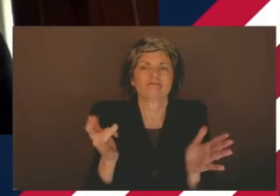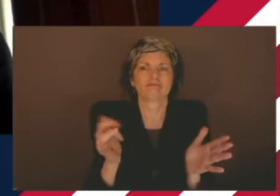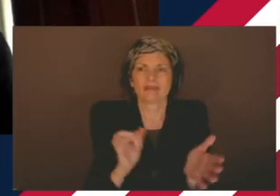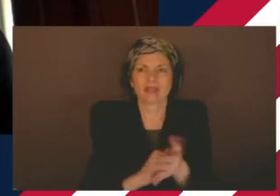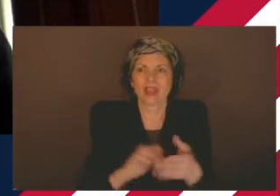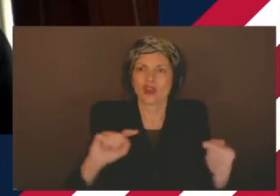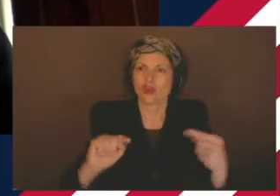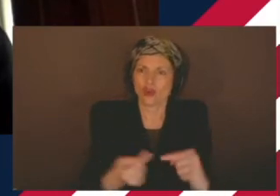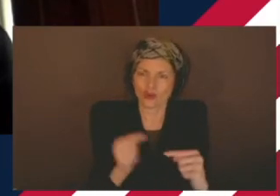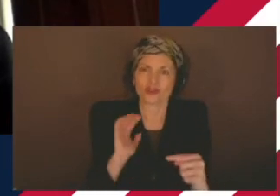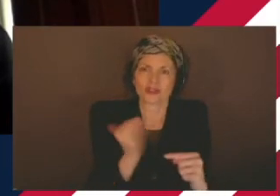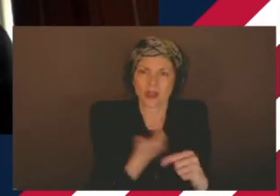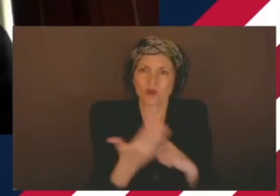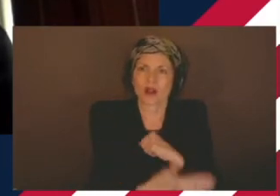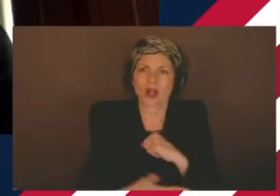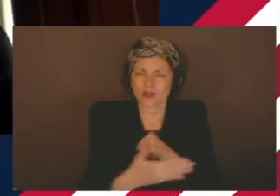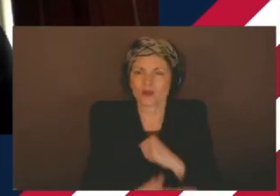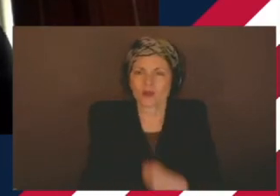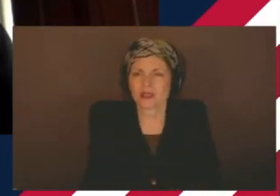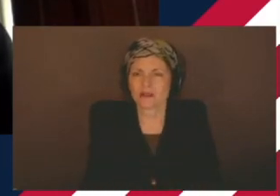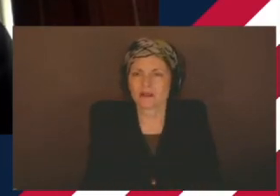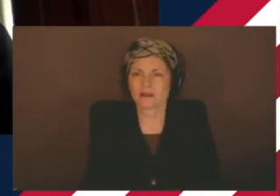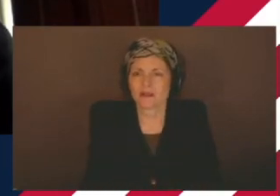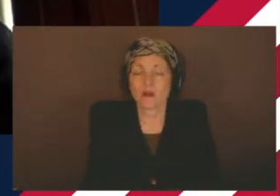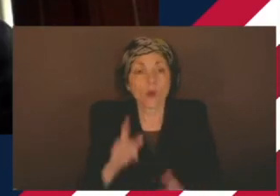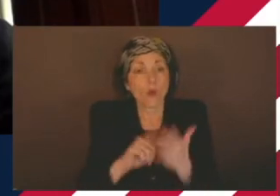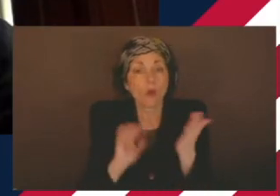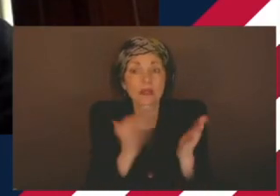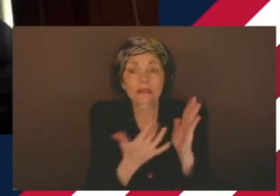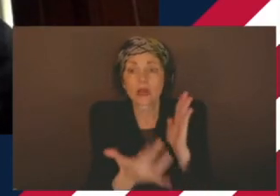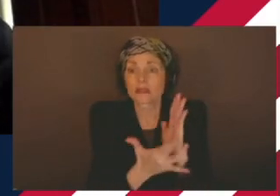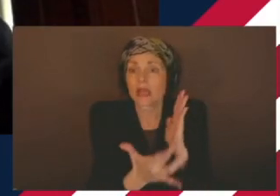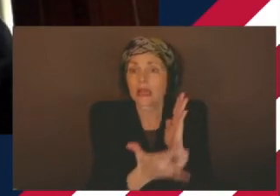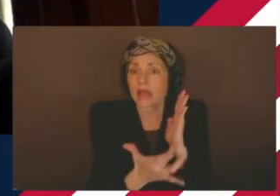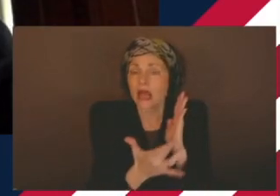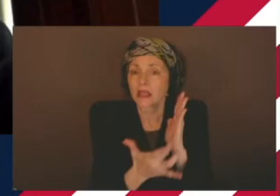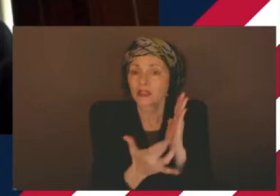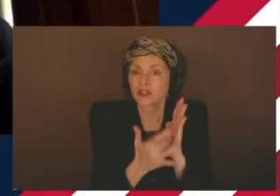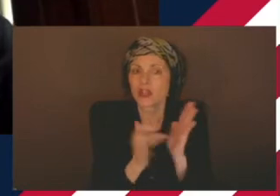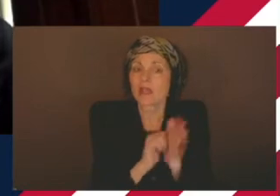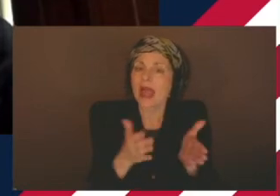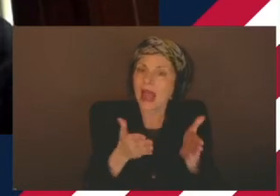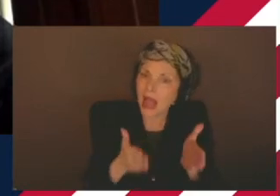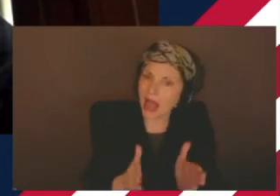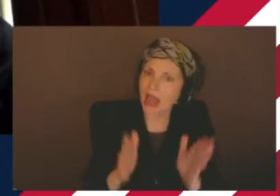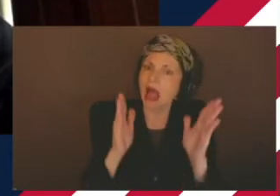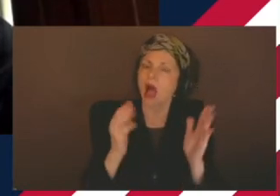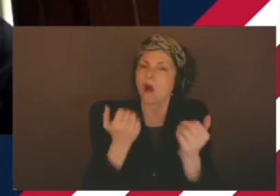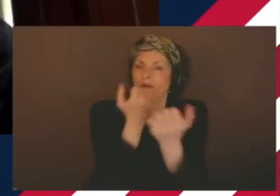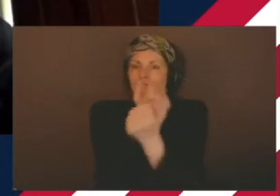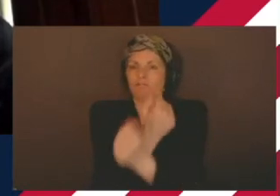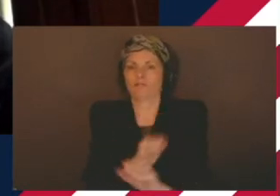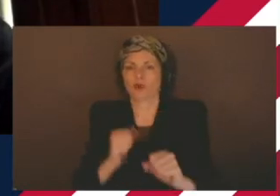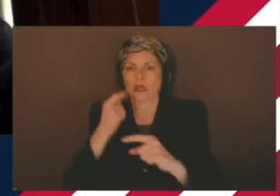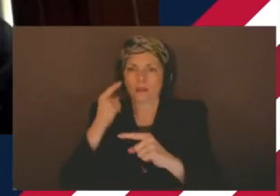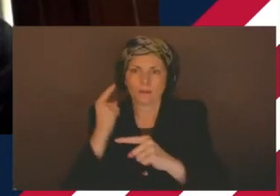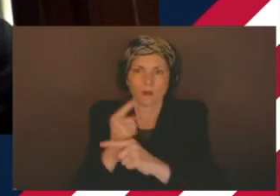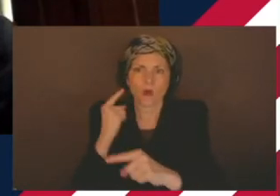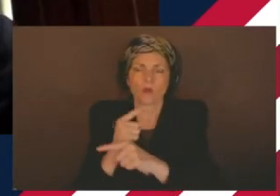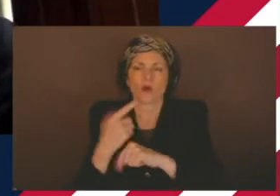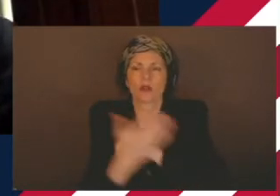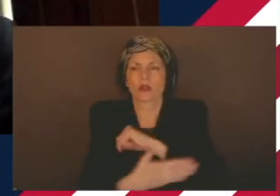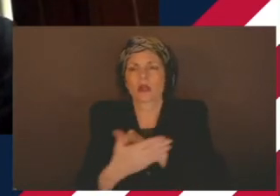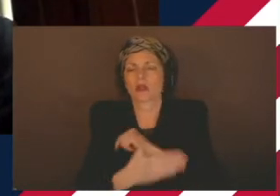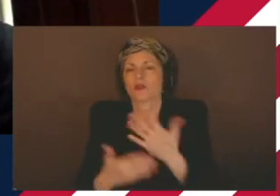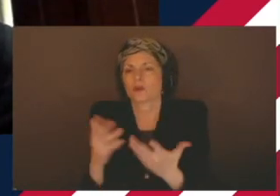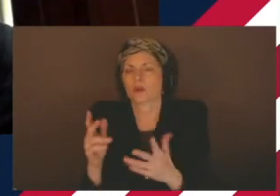about what are the technological infrastructures that actually enable and support democracy. But we also have to think more broadly. I mean,